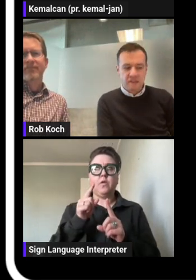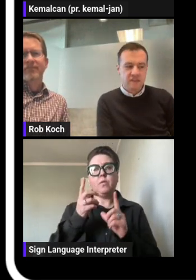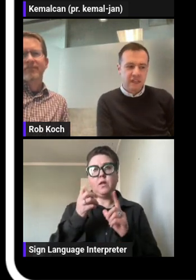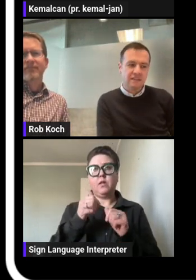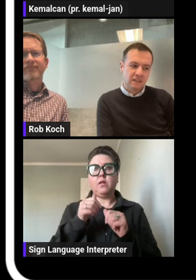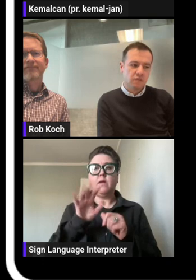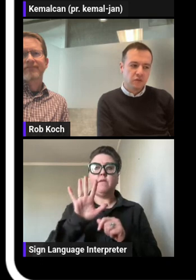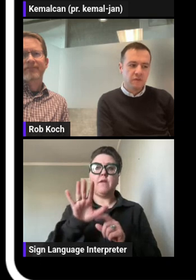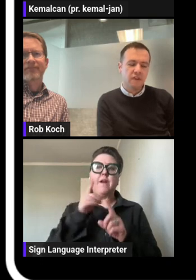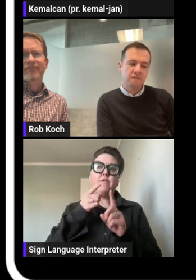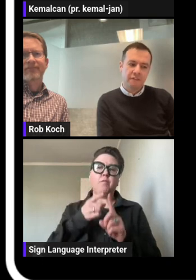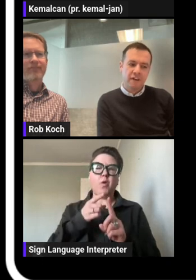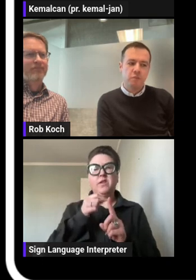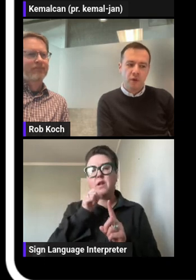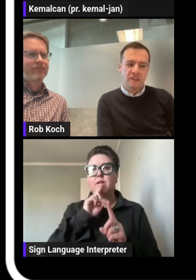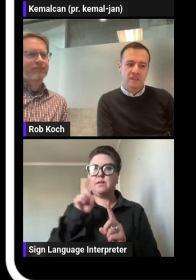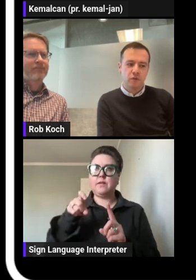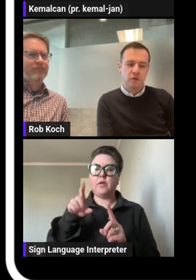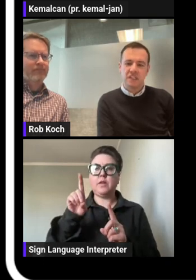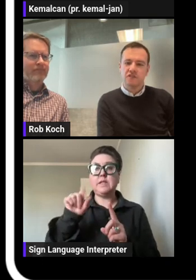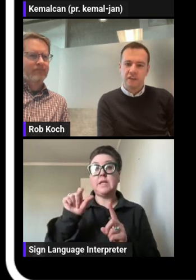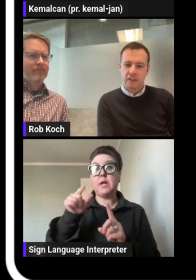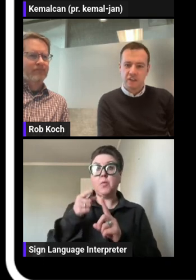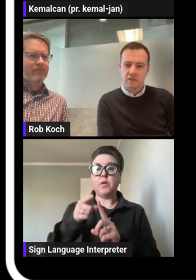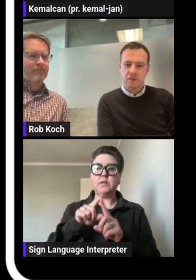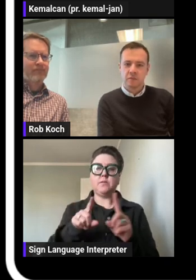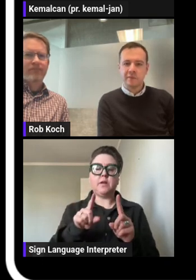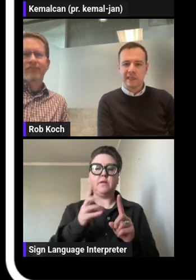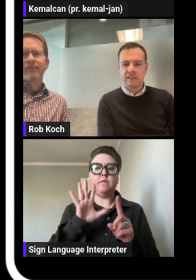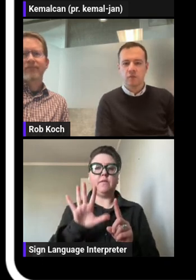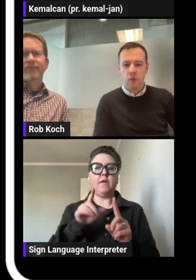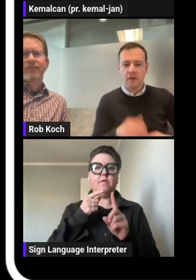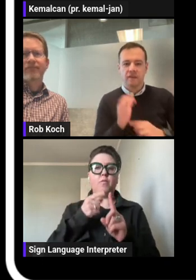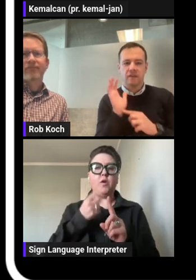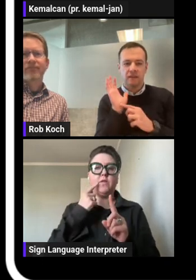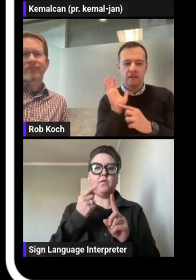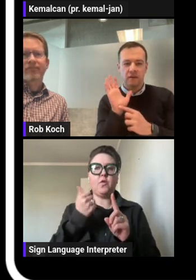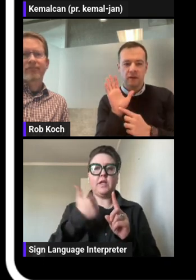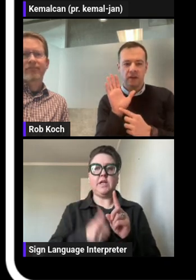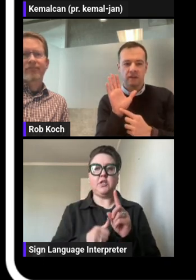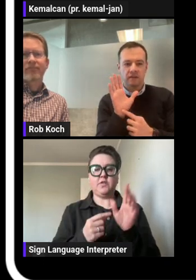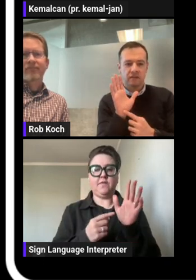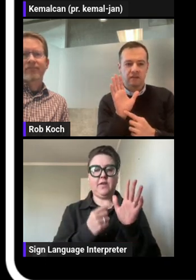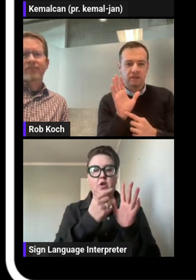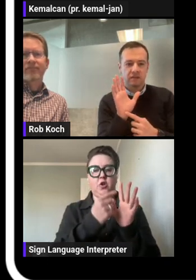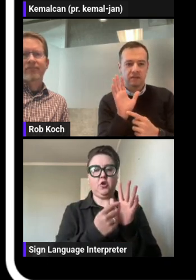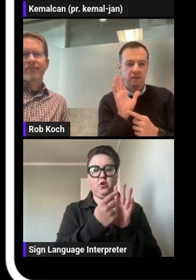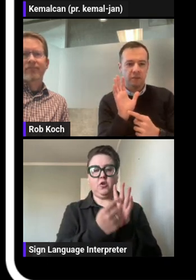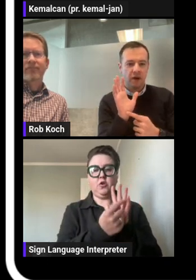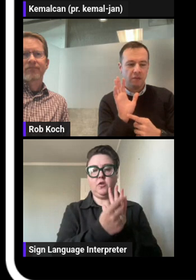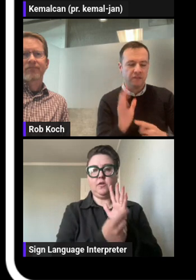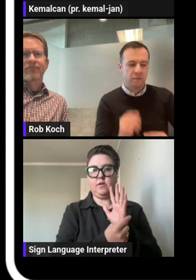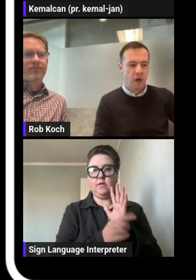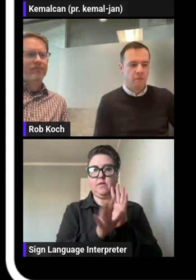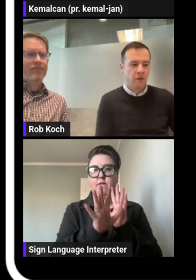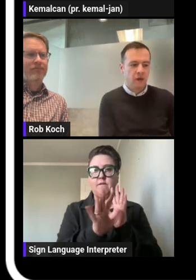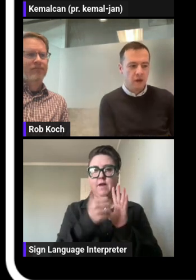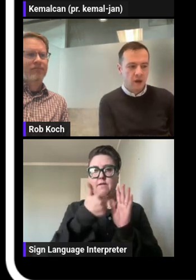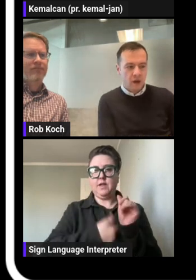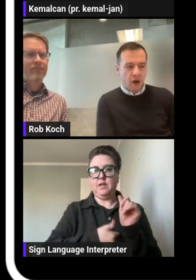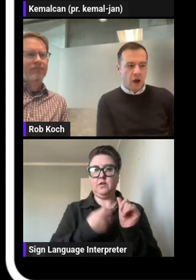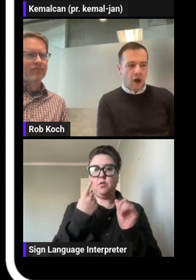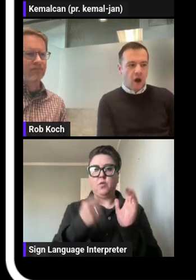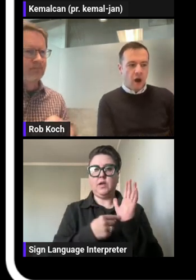5 points, not data point, 5 points for each finger, plus 1 at the bottom of the palm.